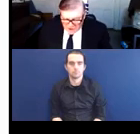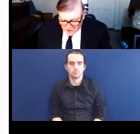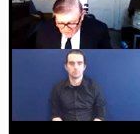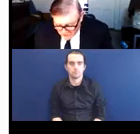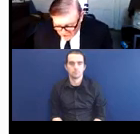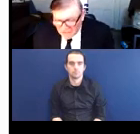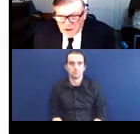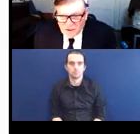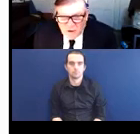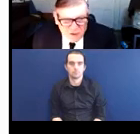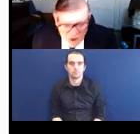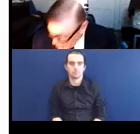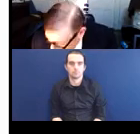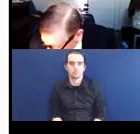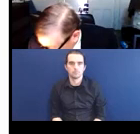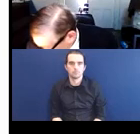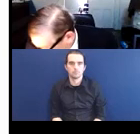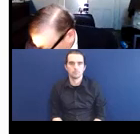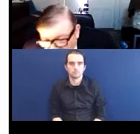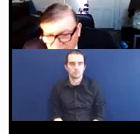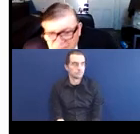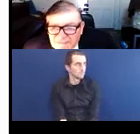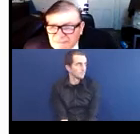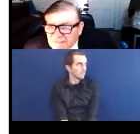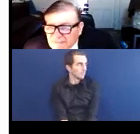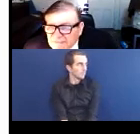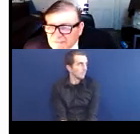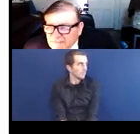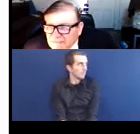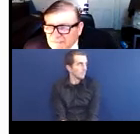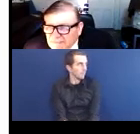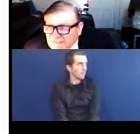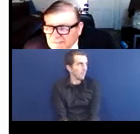Okay, Gemma, do you want to have a look what we've got coming in?